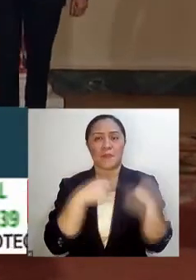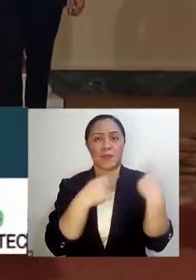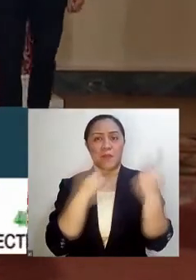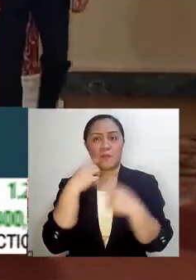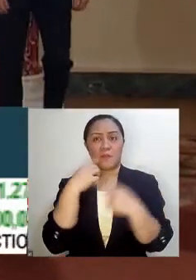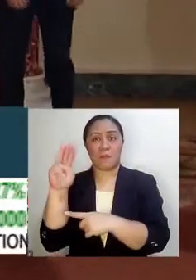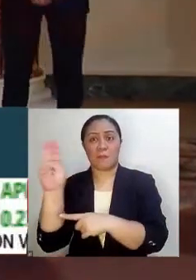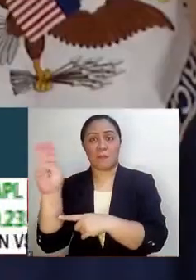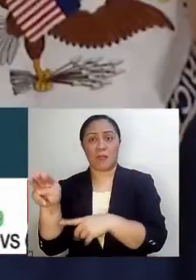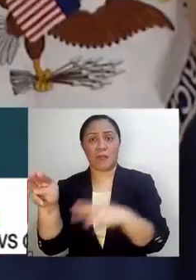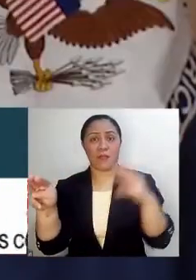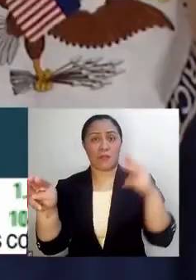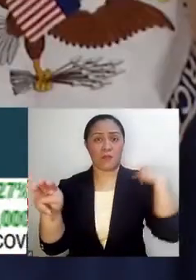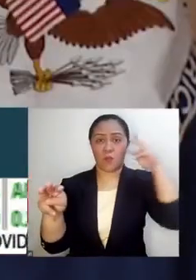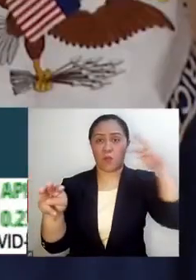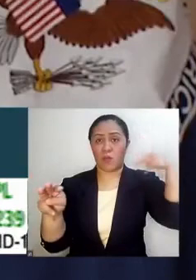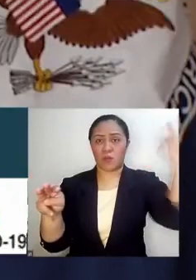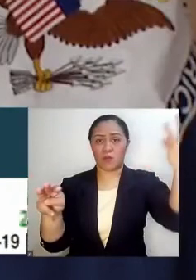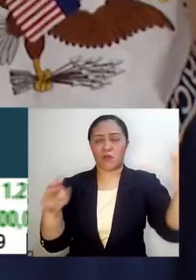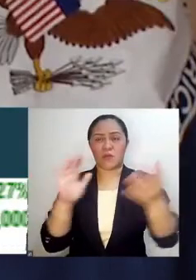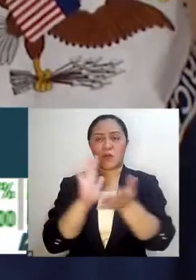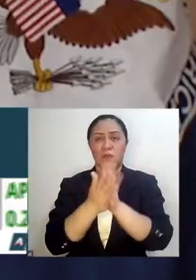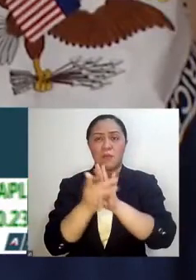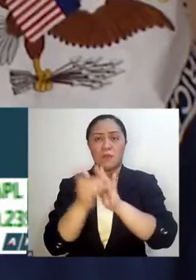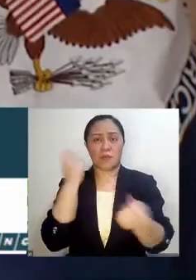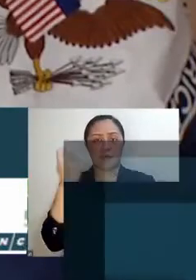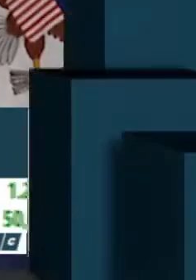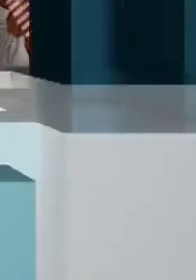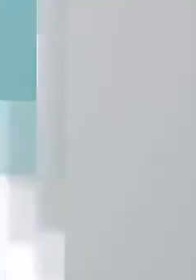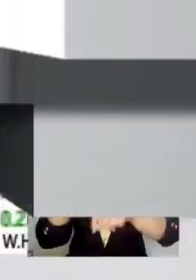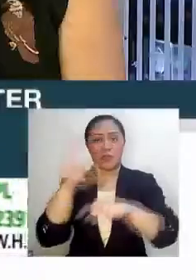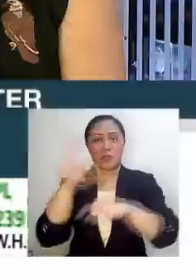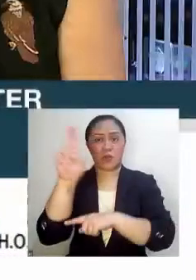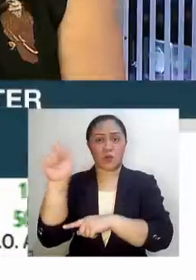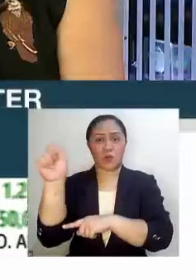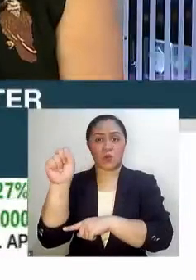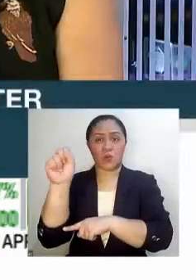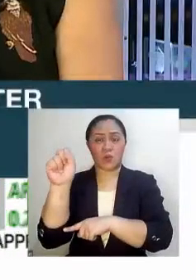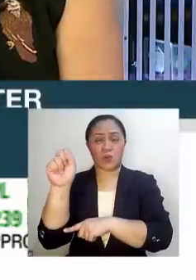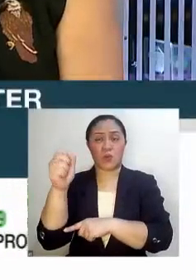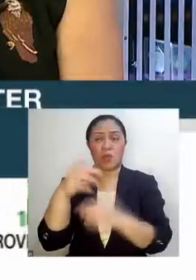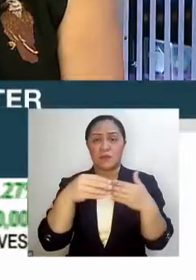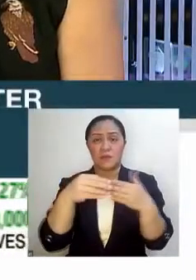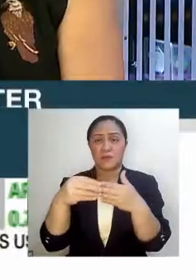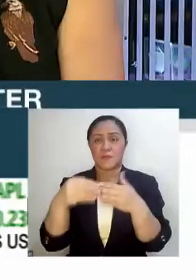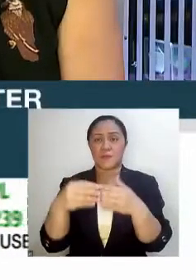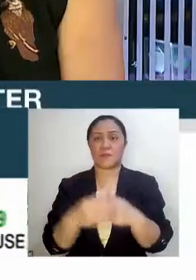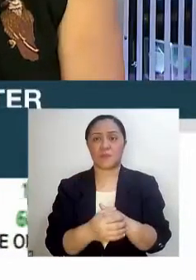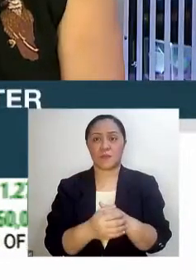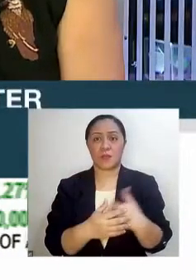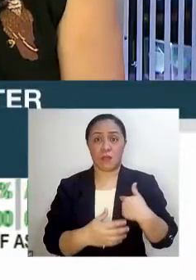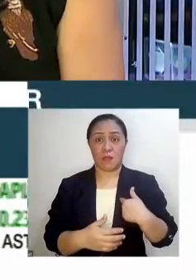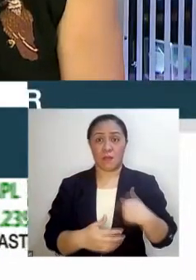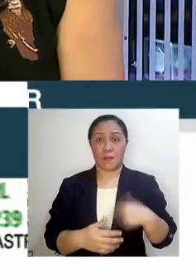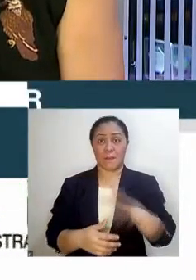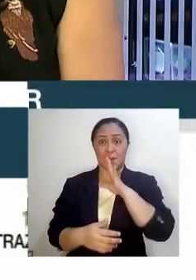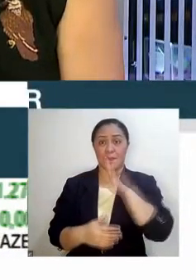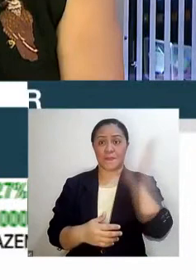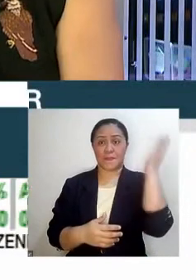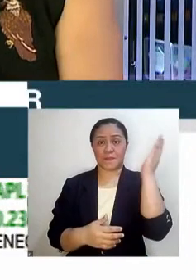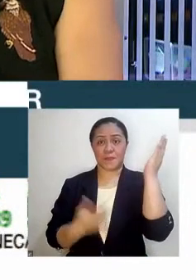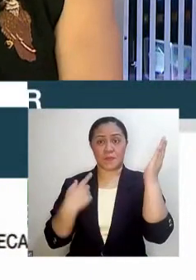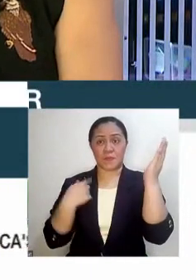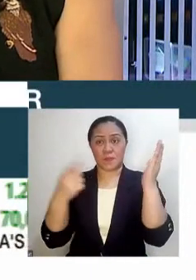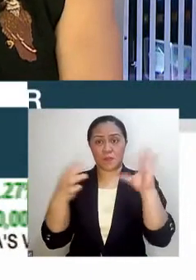will remain despite America's change of leadership. The do we have to strengthen our relations with our allies? I